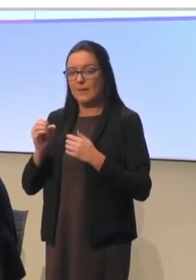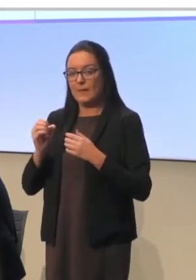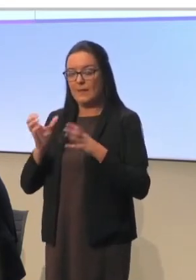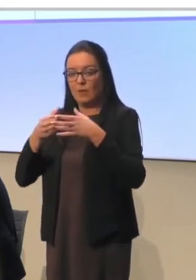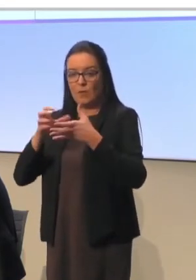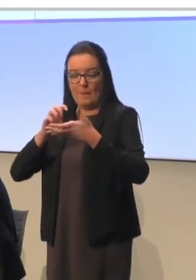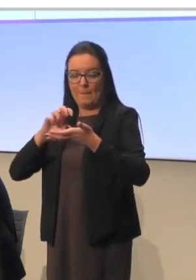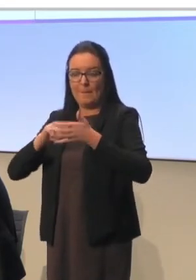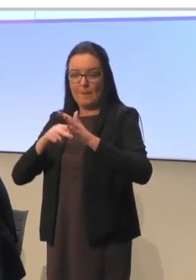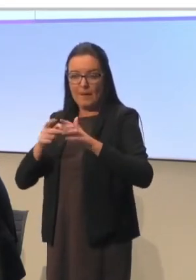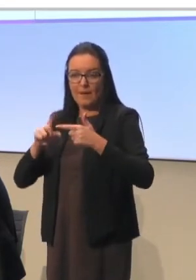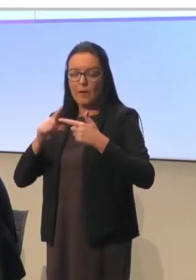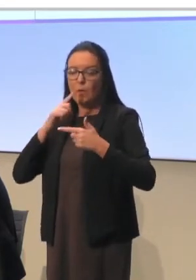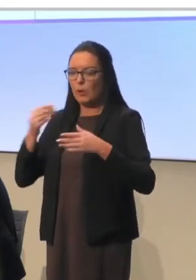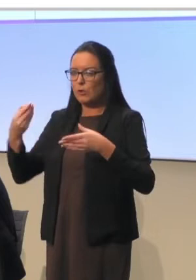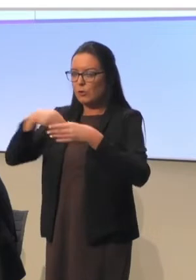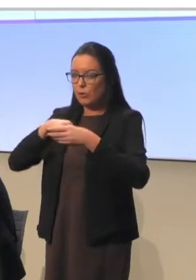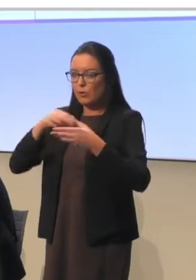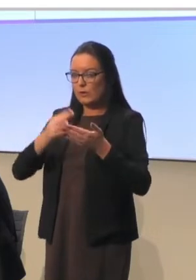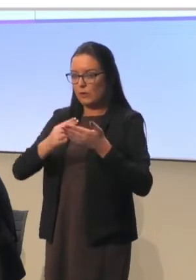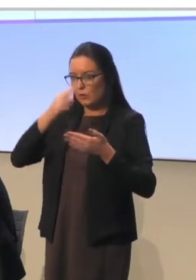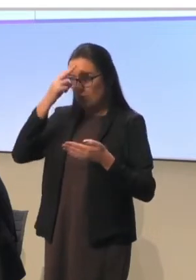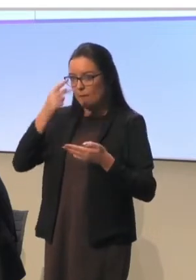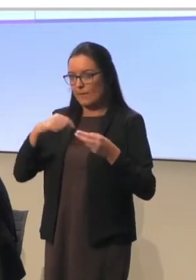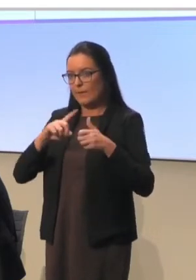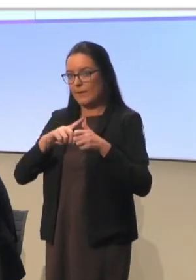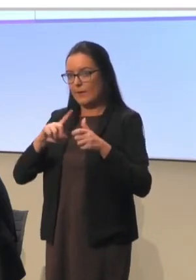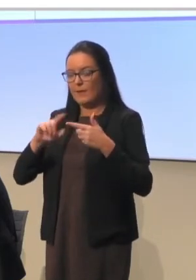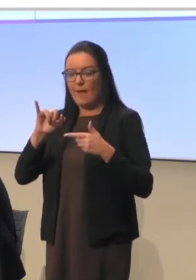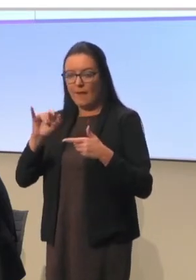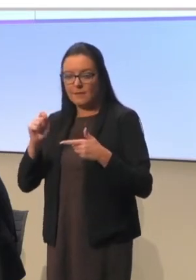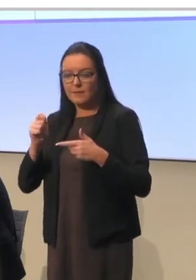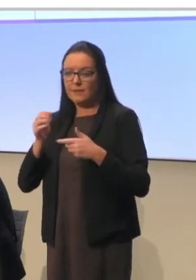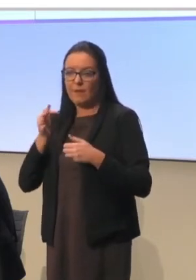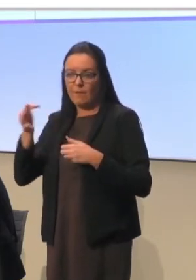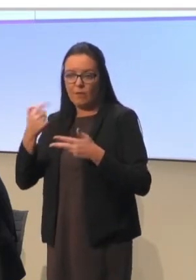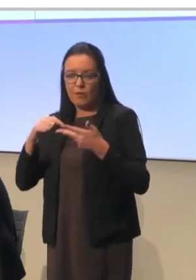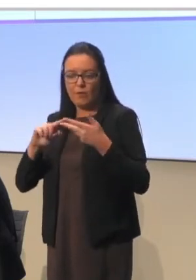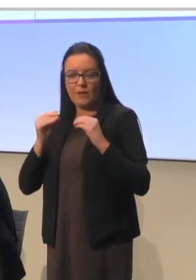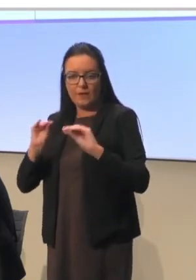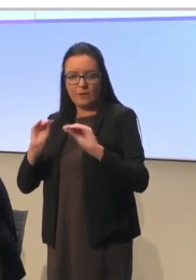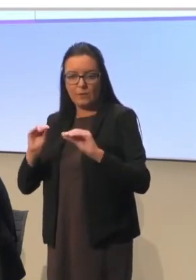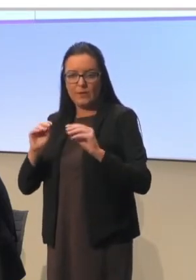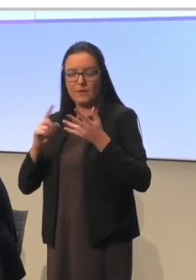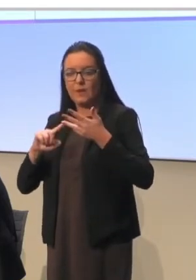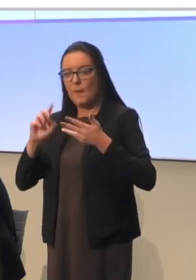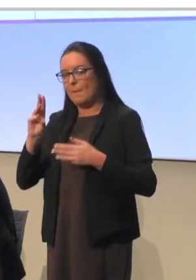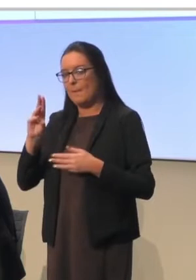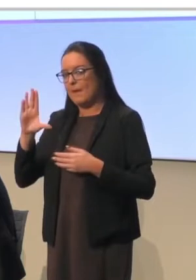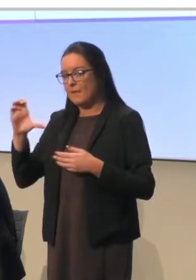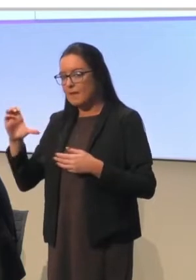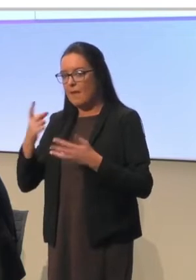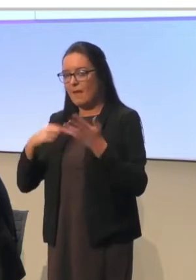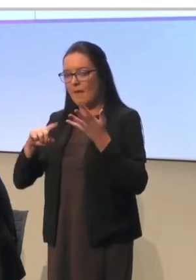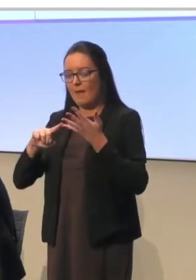continue education included university, ITs, further education, PLCs, apprenticeship, and the National